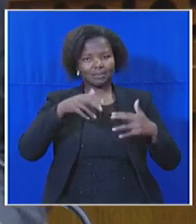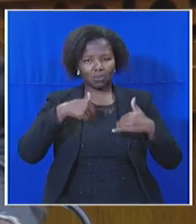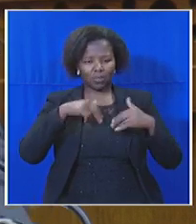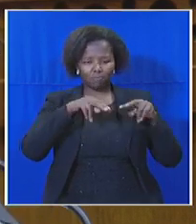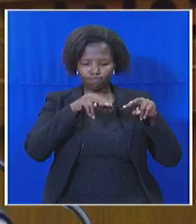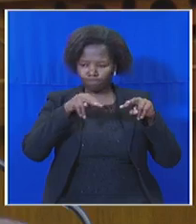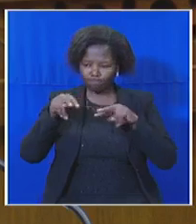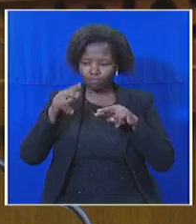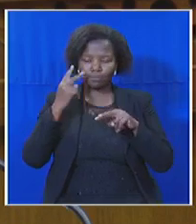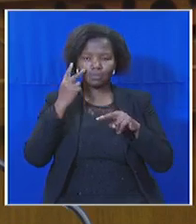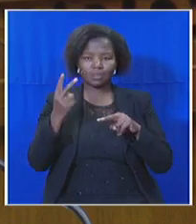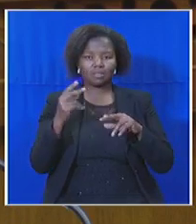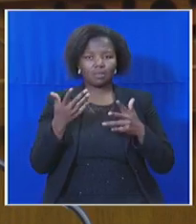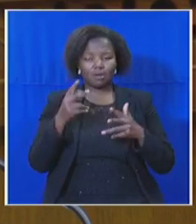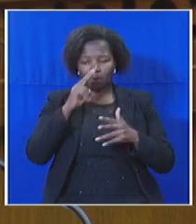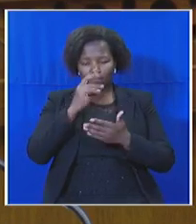to strengthening safety.